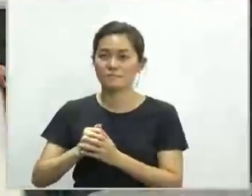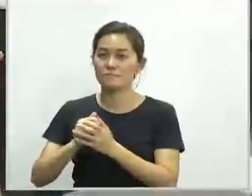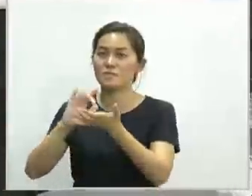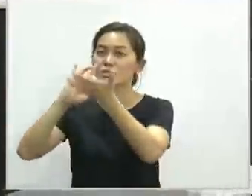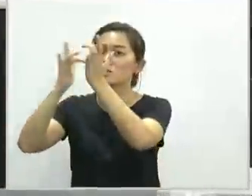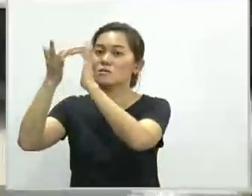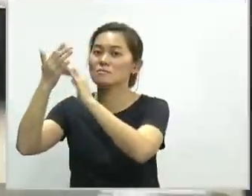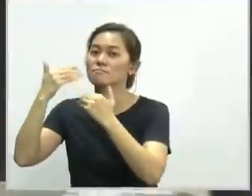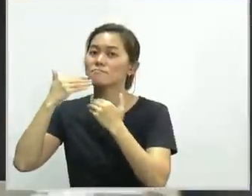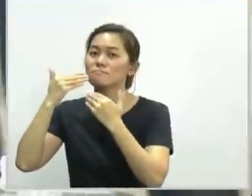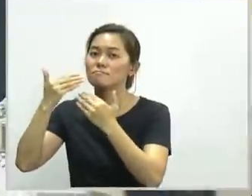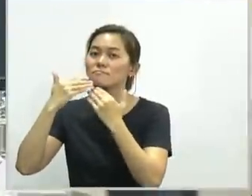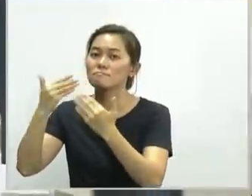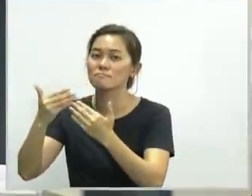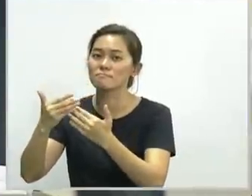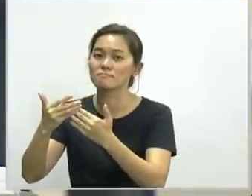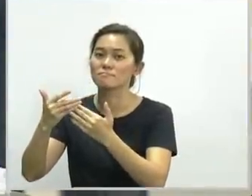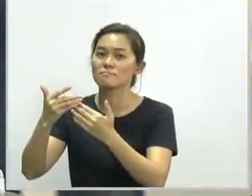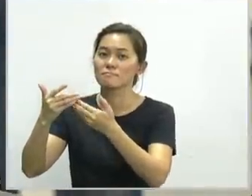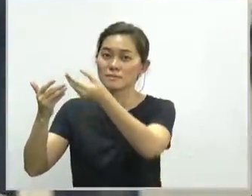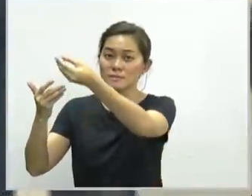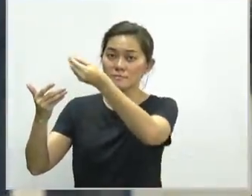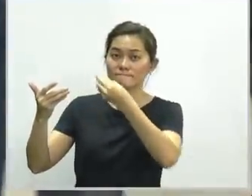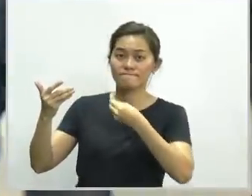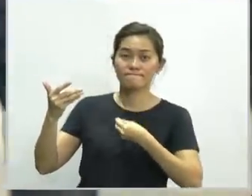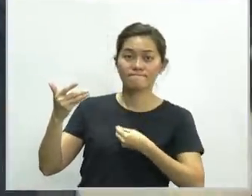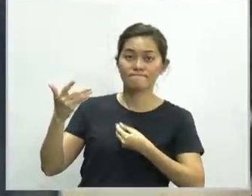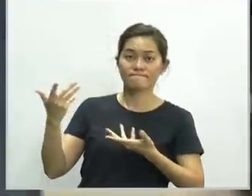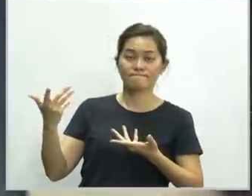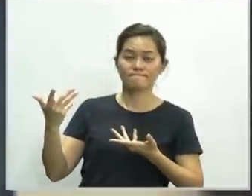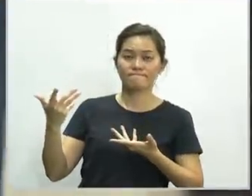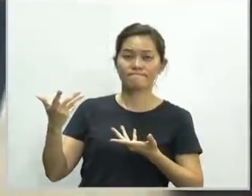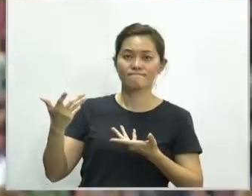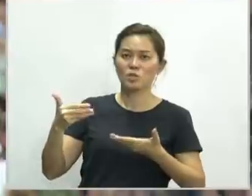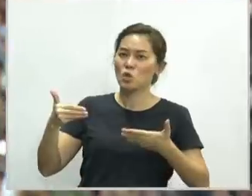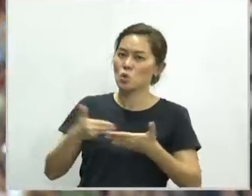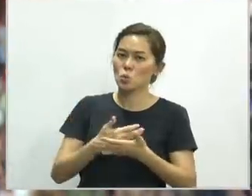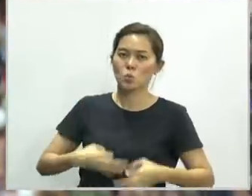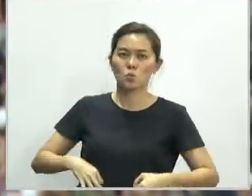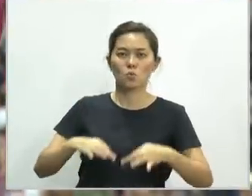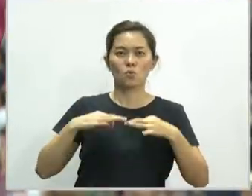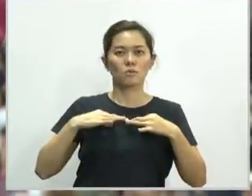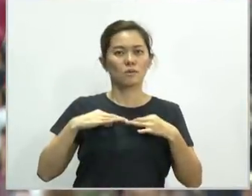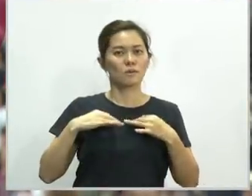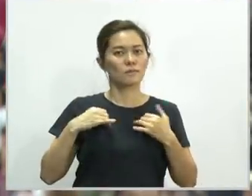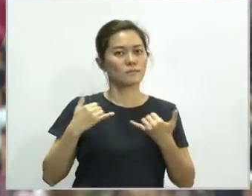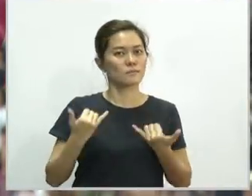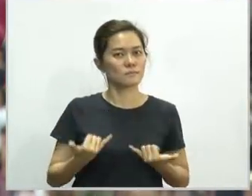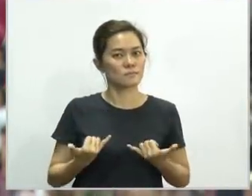Jesus, for offering me new life here today.